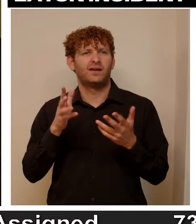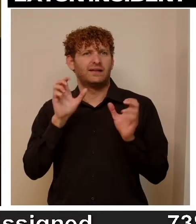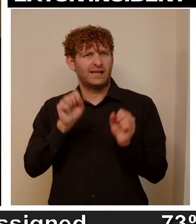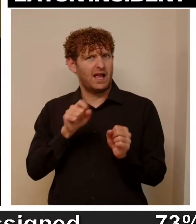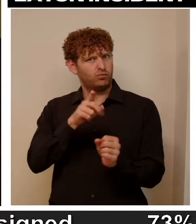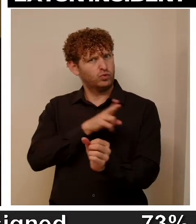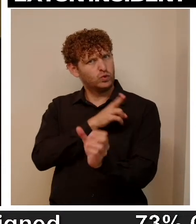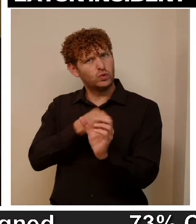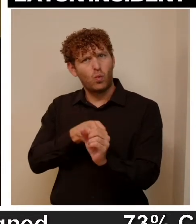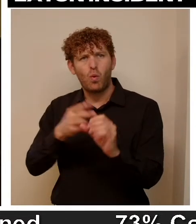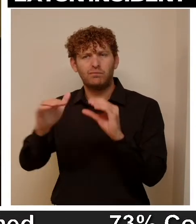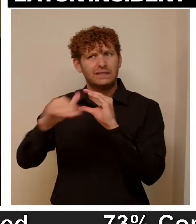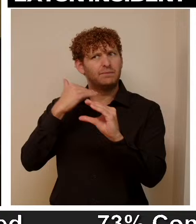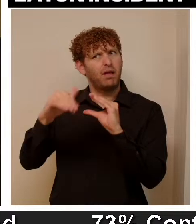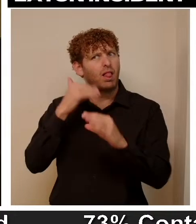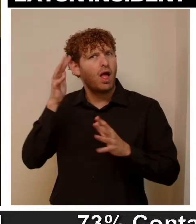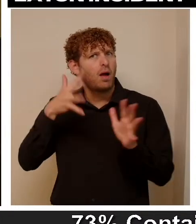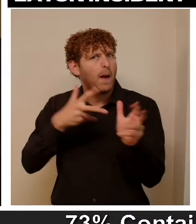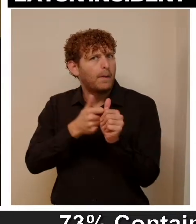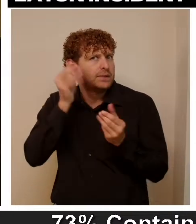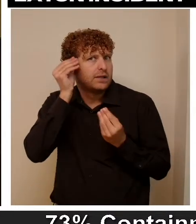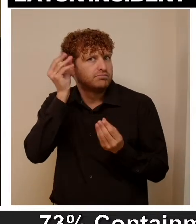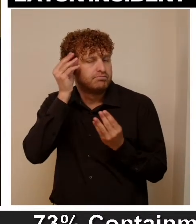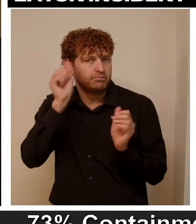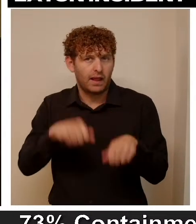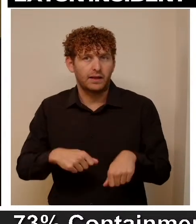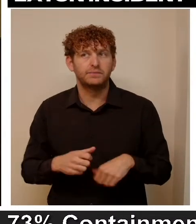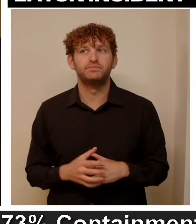homes. Thank you very much.